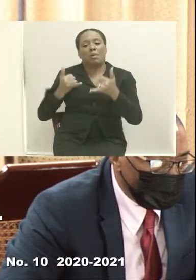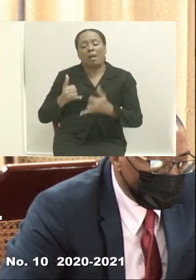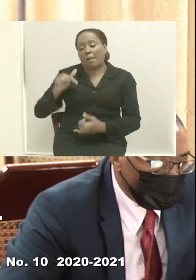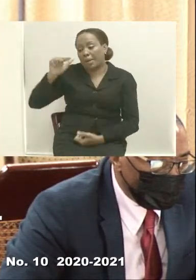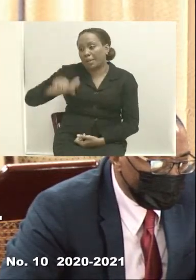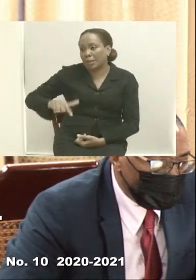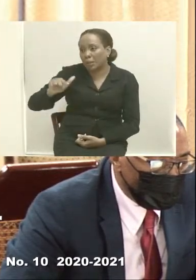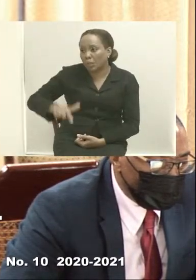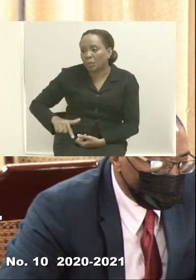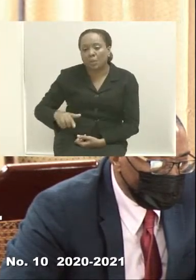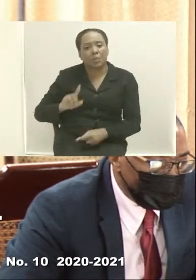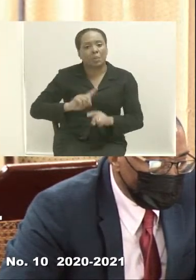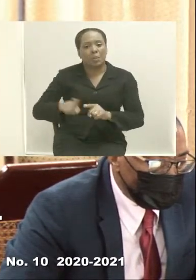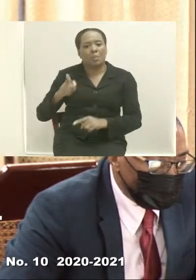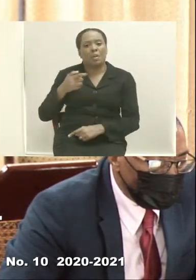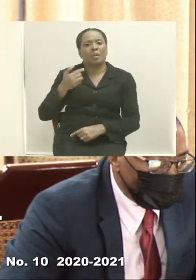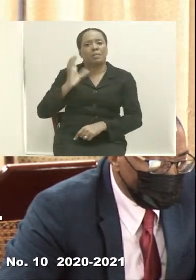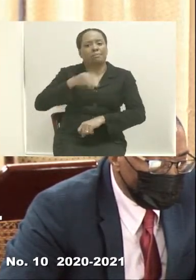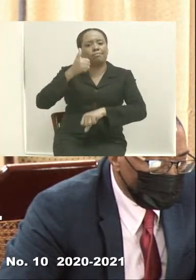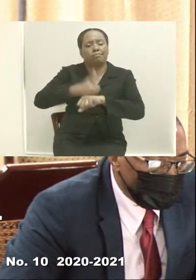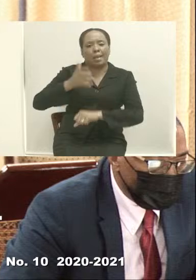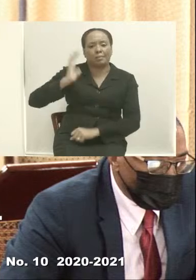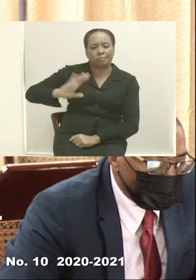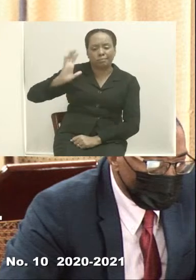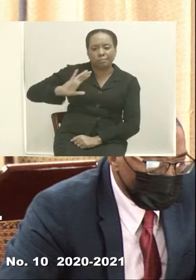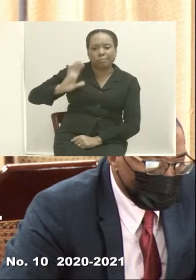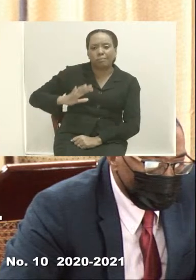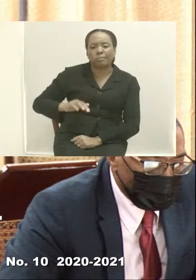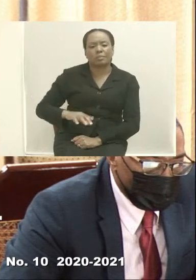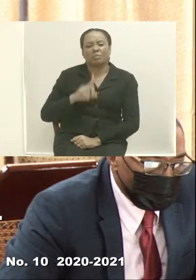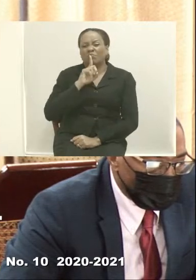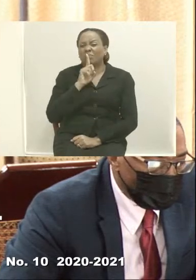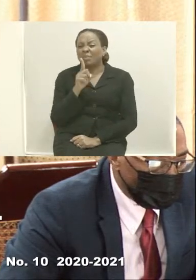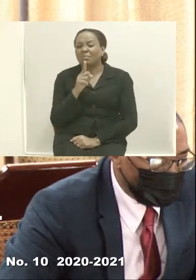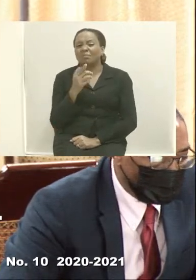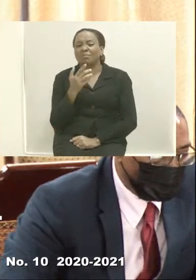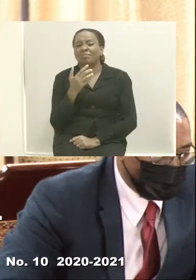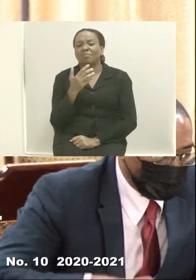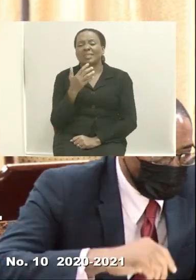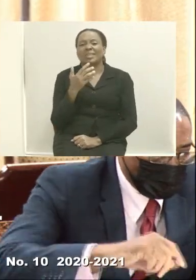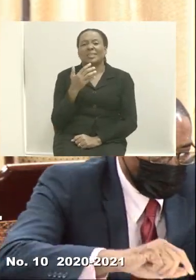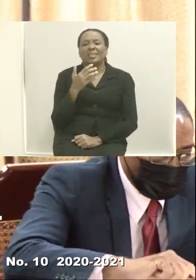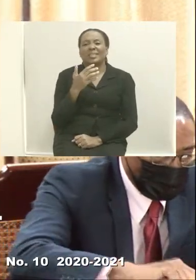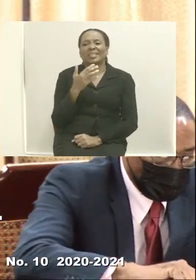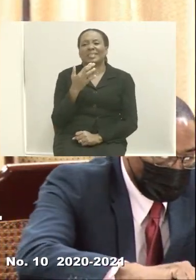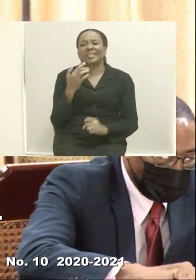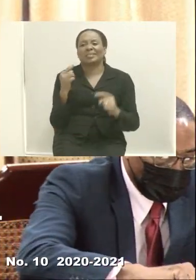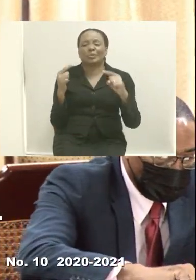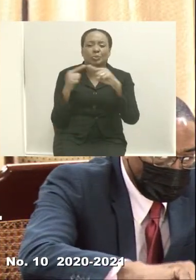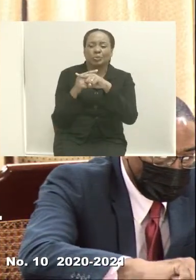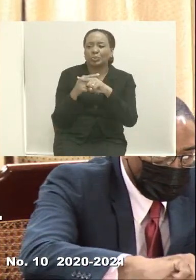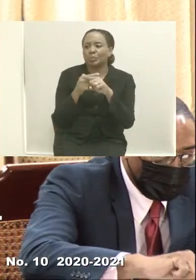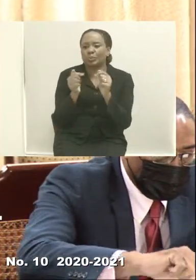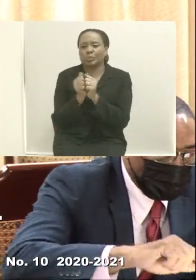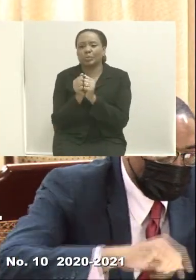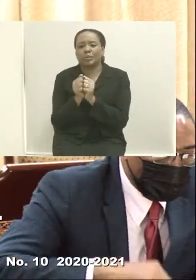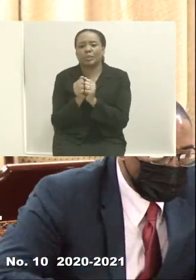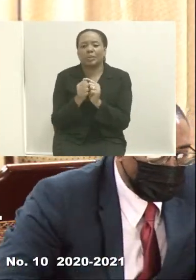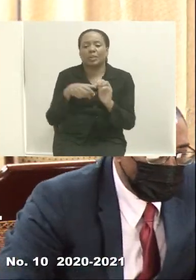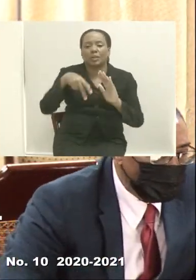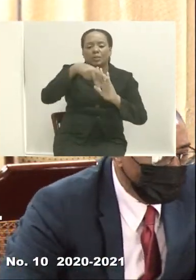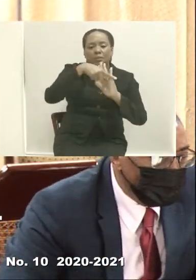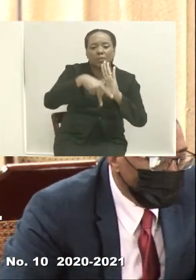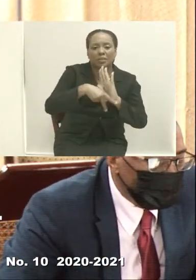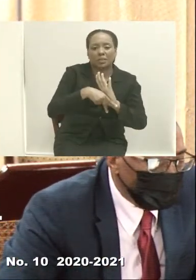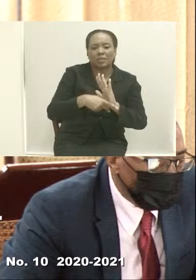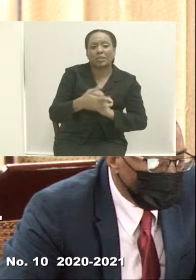long established. There's some tension which created between the policy preferences,